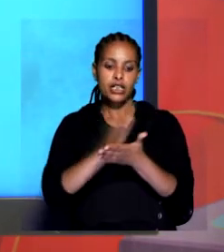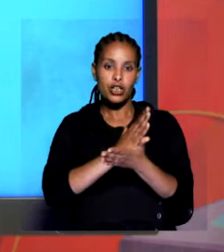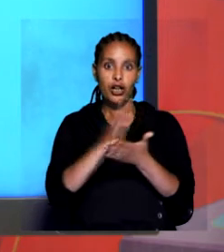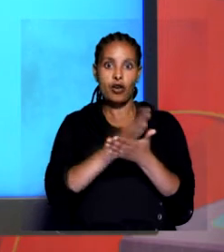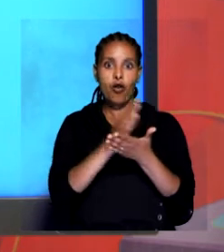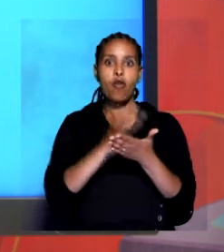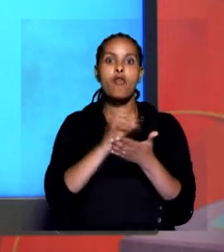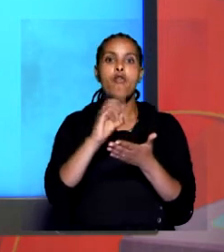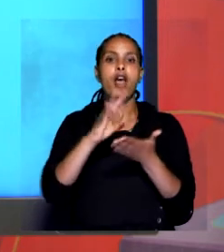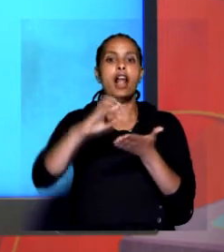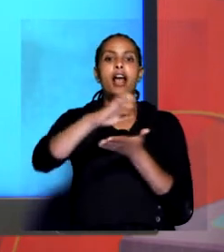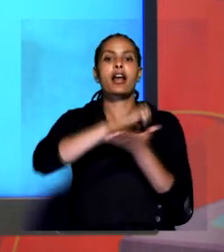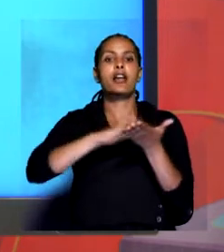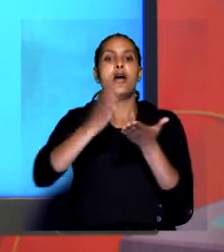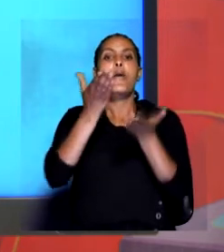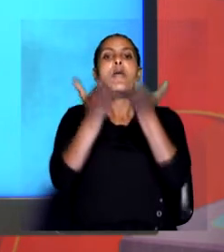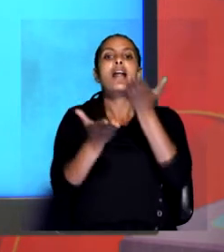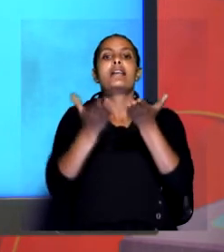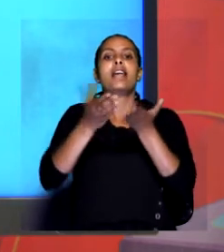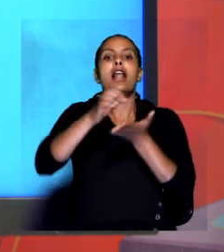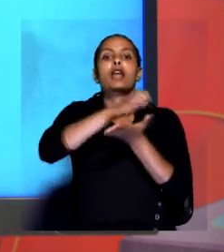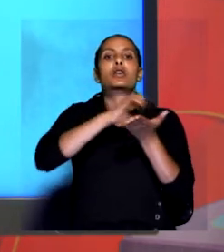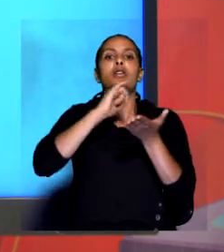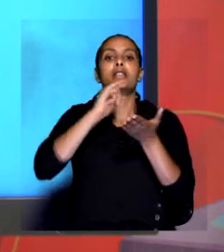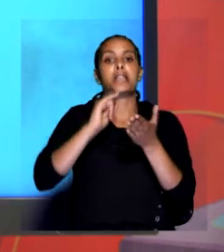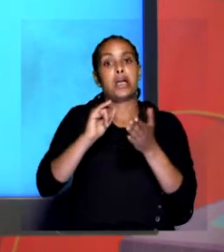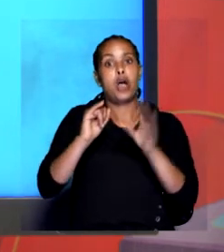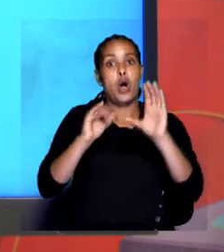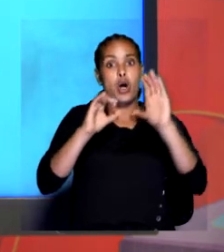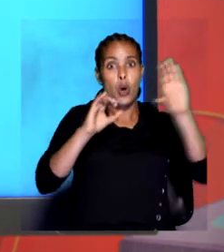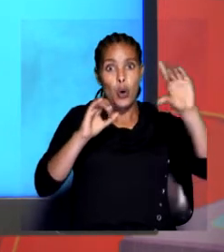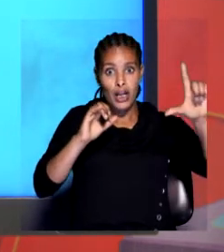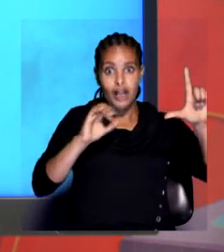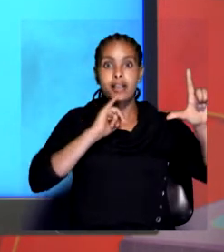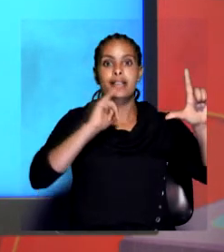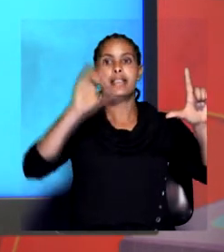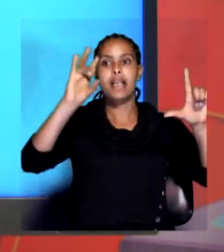of electrons. The valence electron of chlorine is 7. Tium,